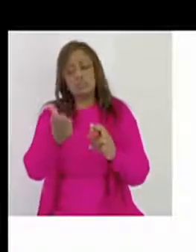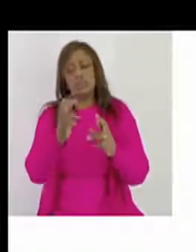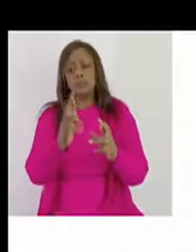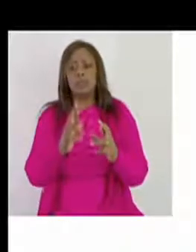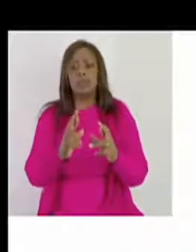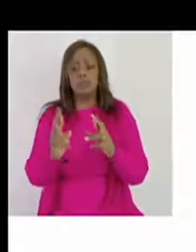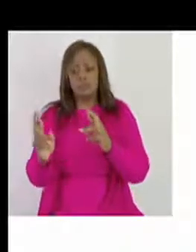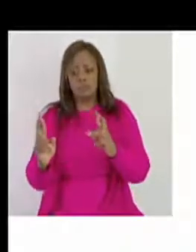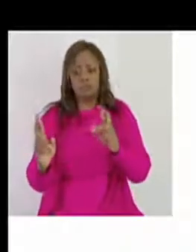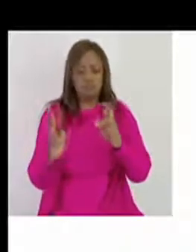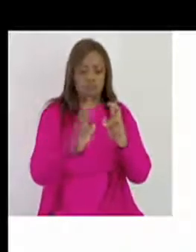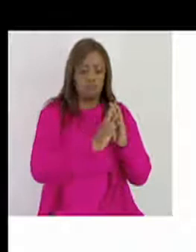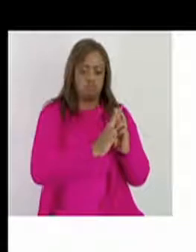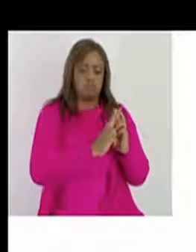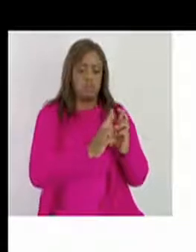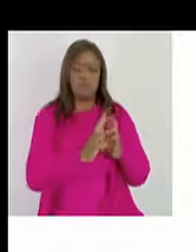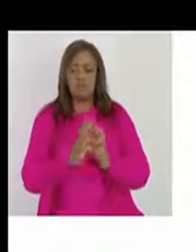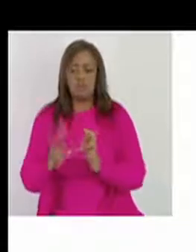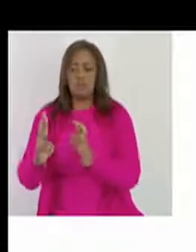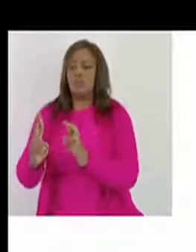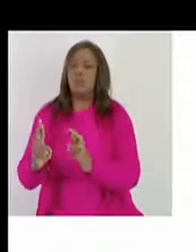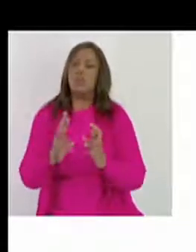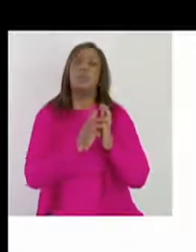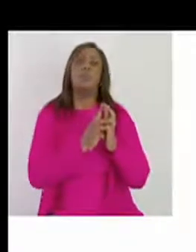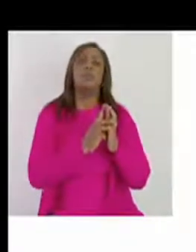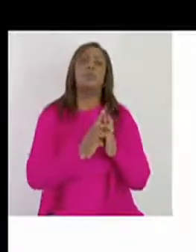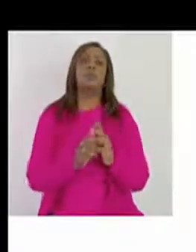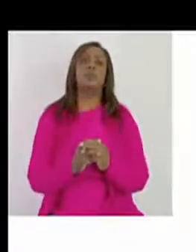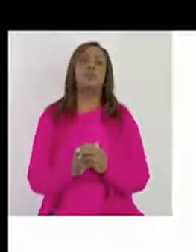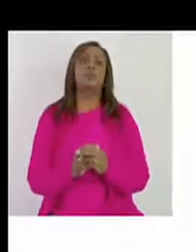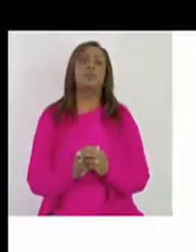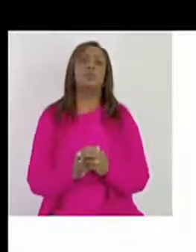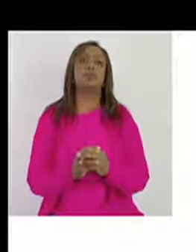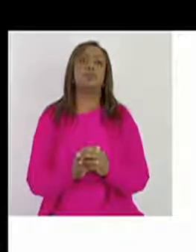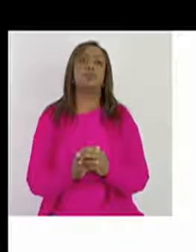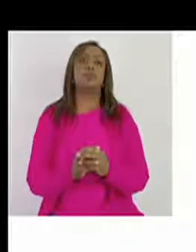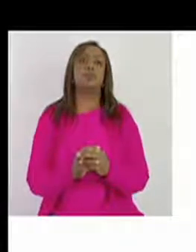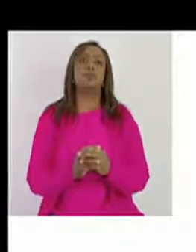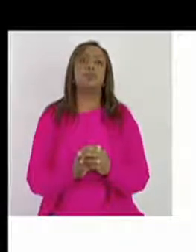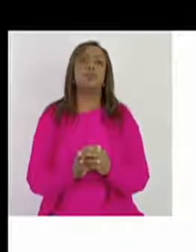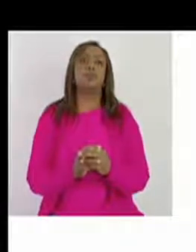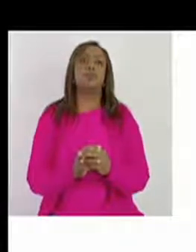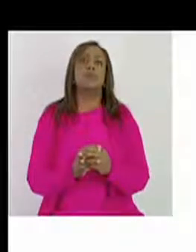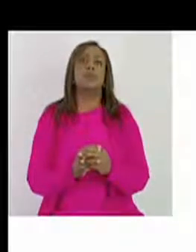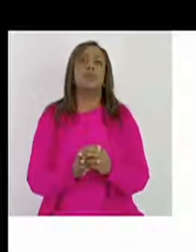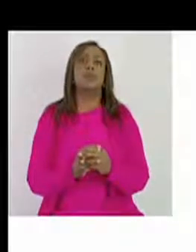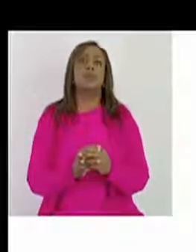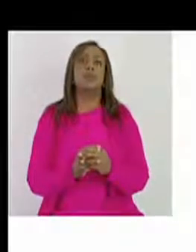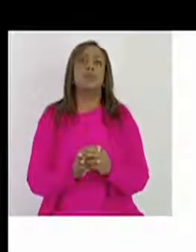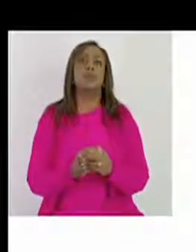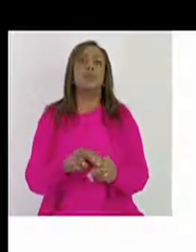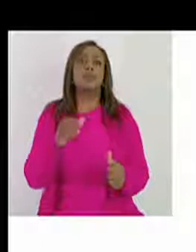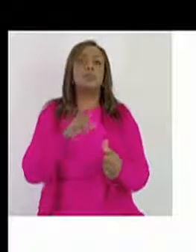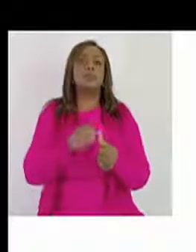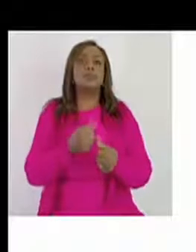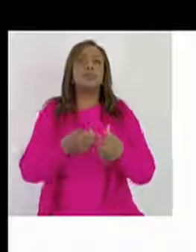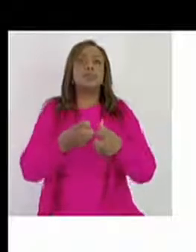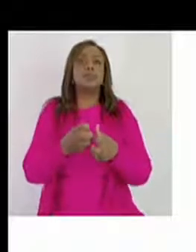respect and help those that are in need but can't help themselves because of a disability.